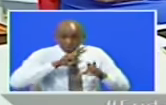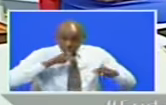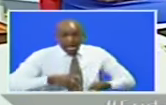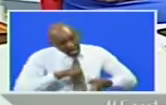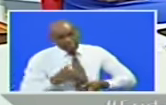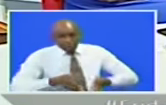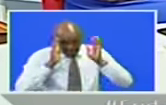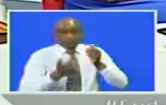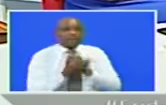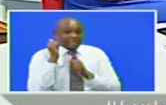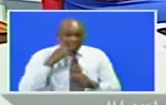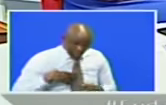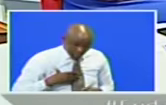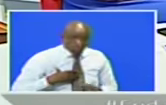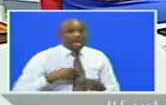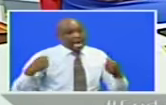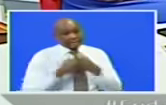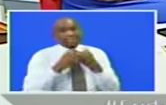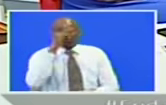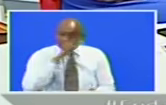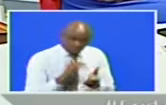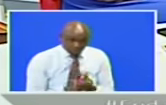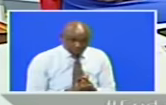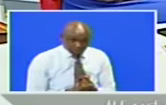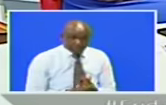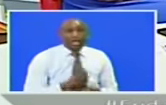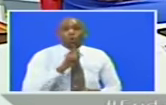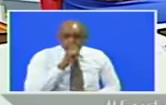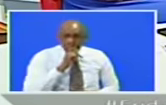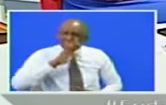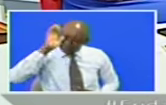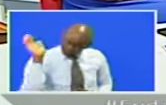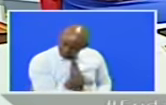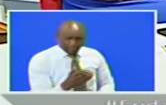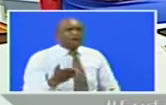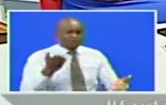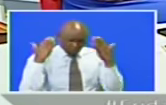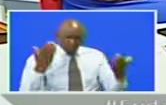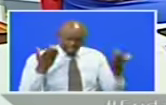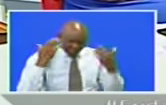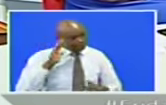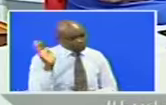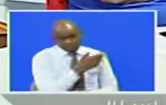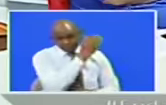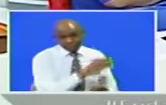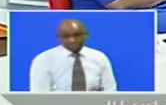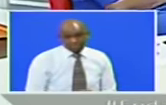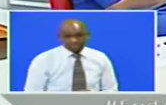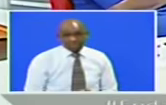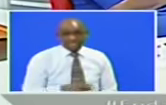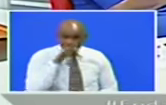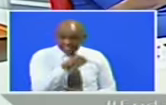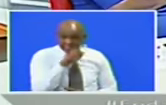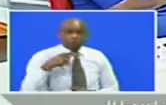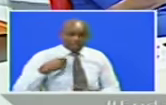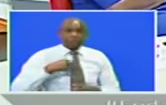helping Kenyans not to have accidents. Alco-Blow should be scrapped completely out of order. They have been just there